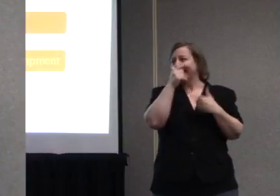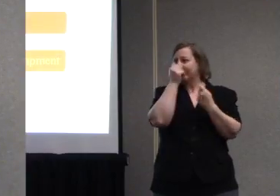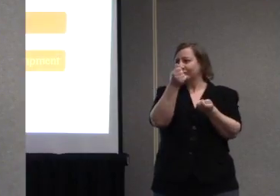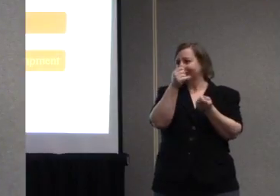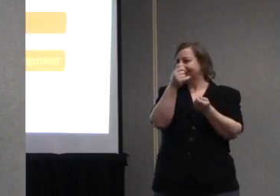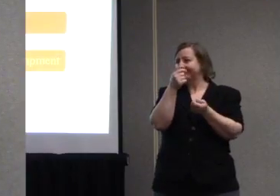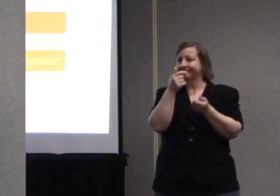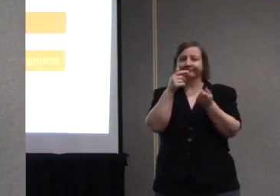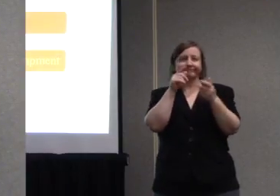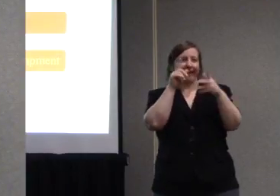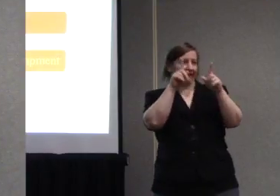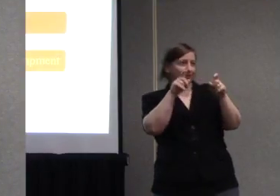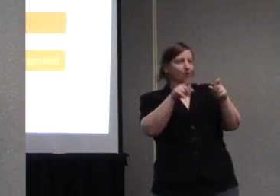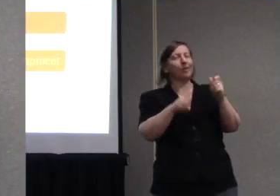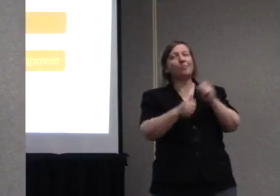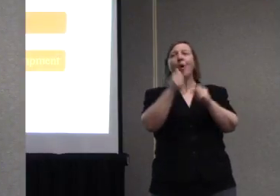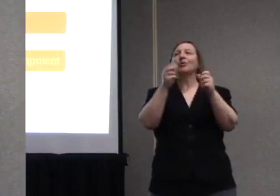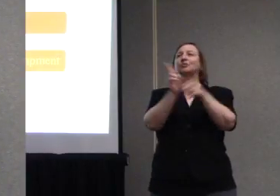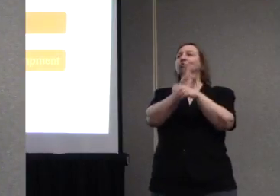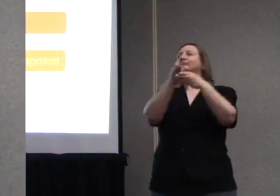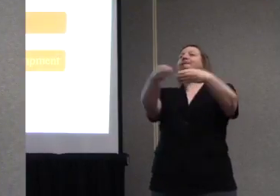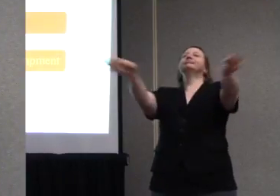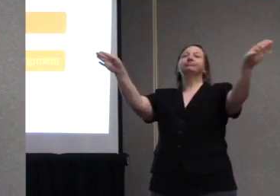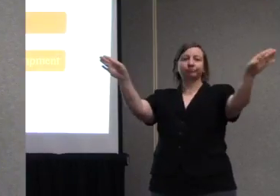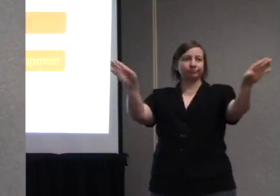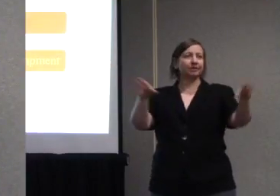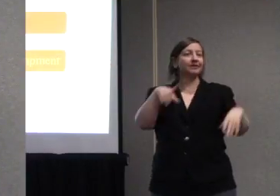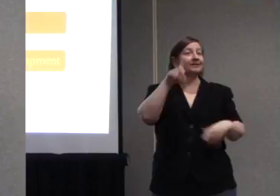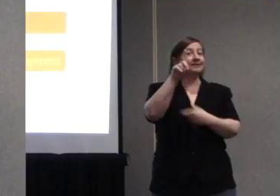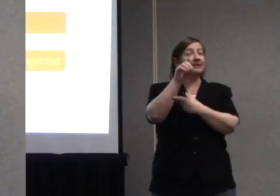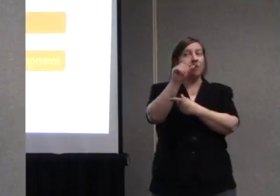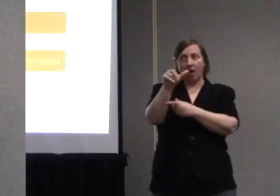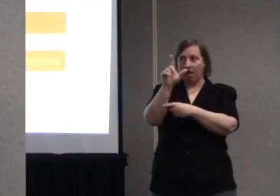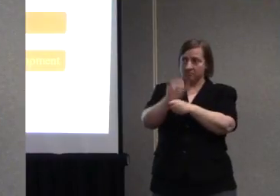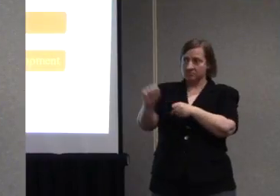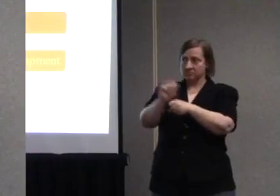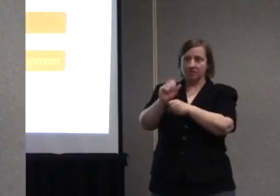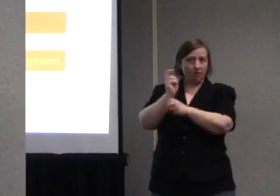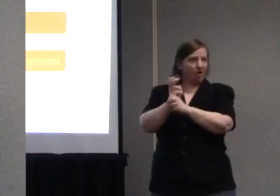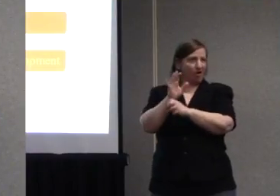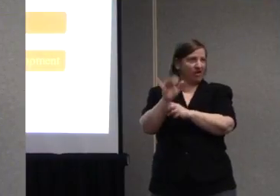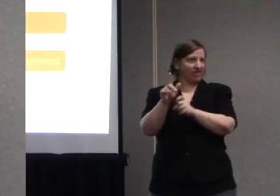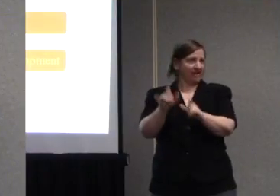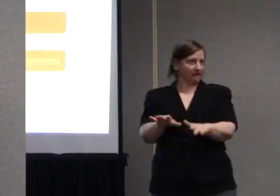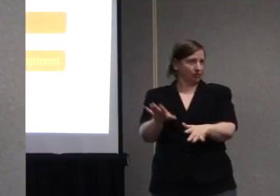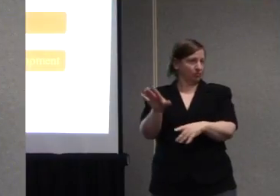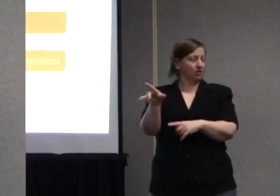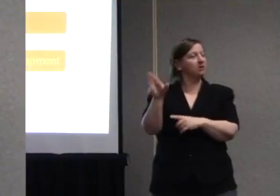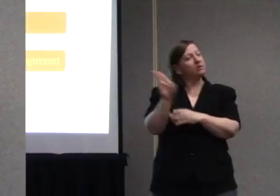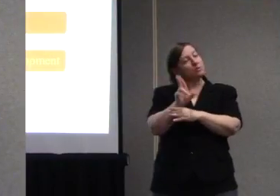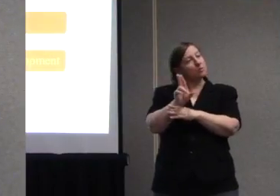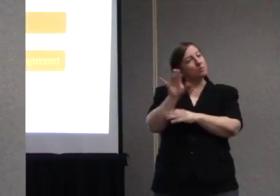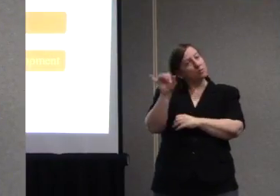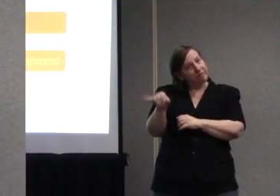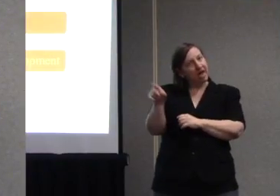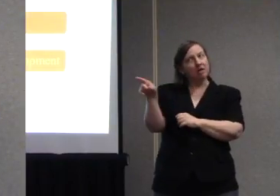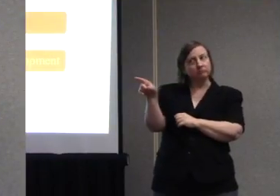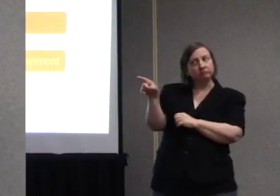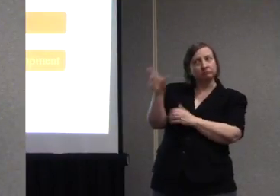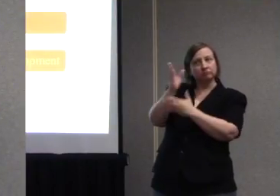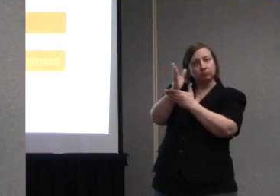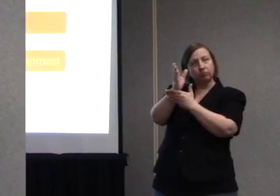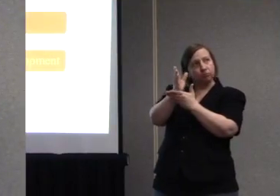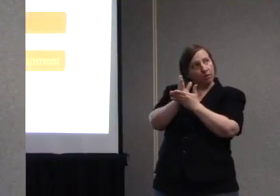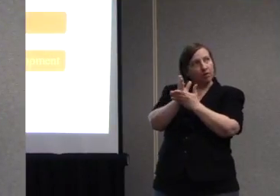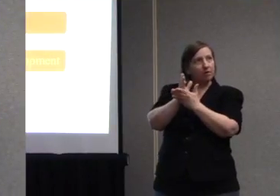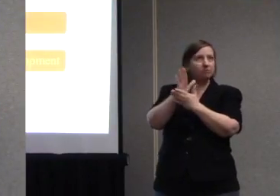most use in the general field, and the one that the Department of Labor has put a great deal of work in, and